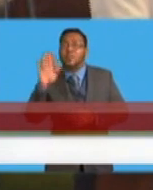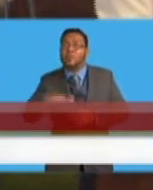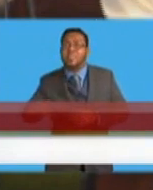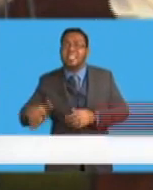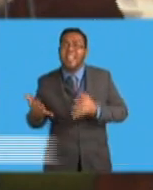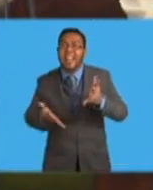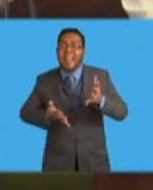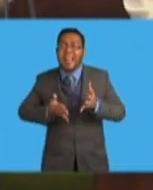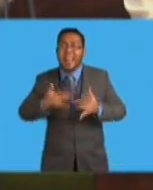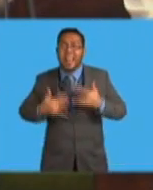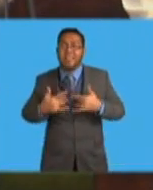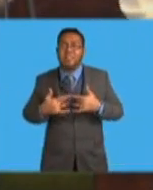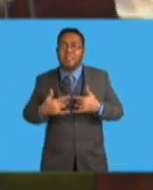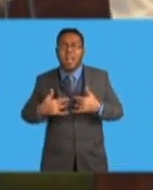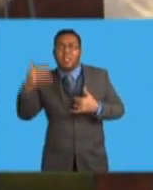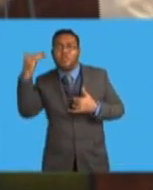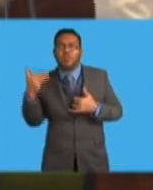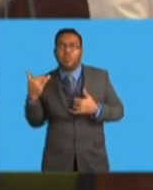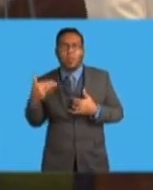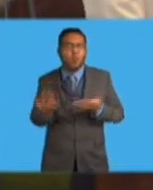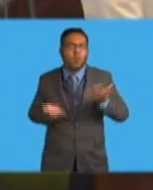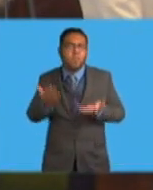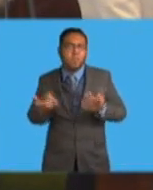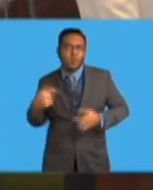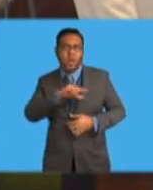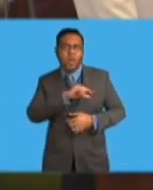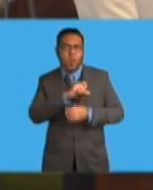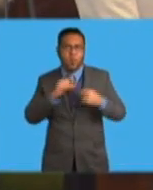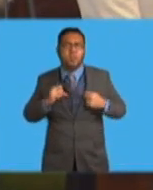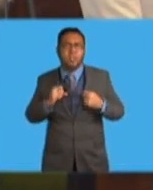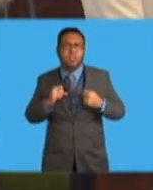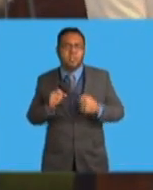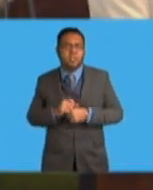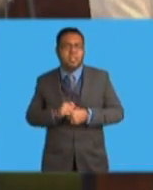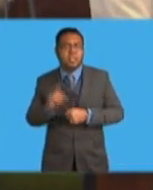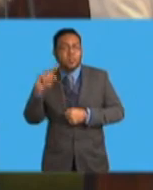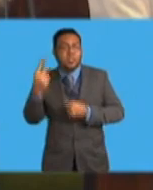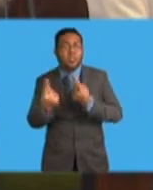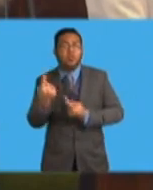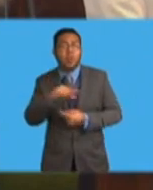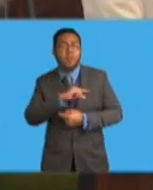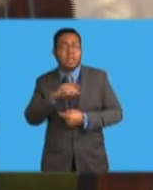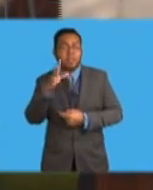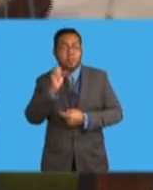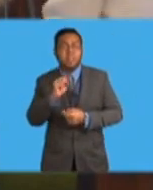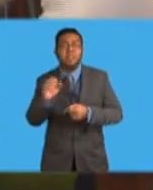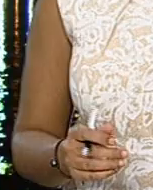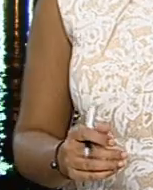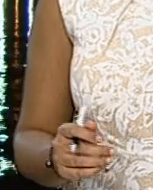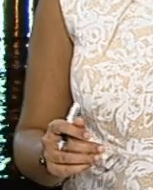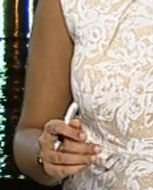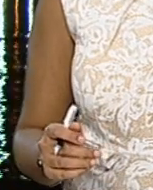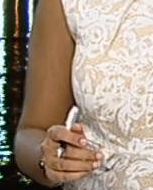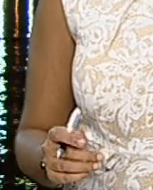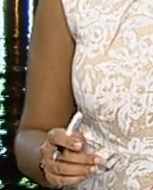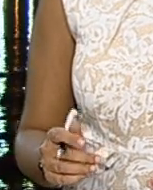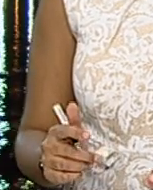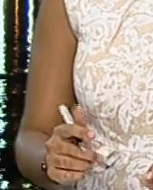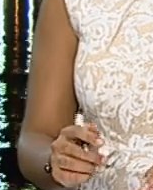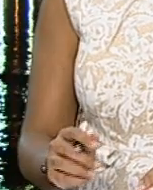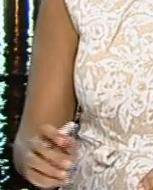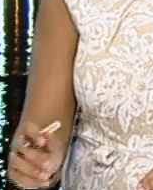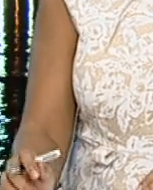Non-communicable diseases are one of the major challenges confronting our health system. This was noted in Parliament by Minister for Health Rosie Akbar.